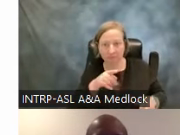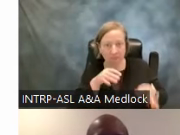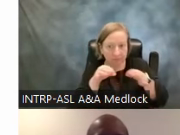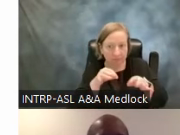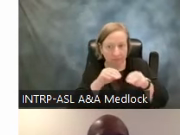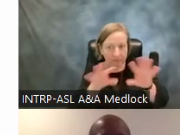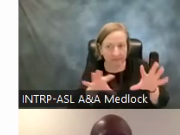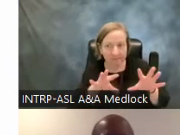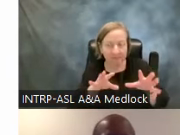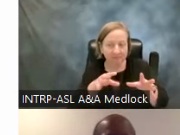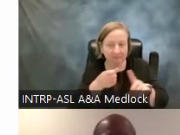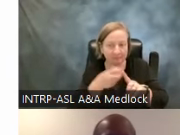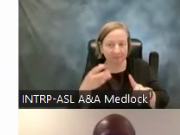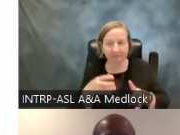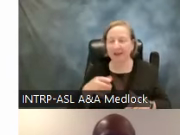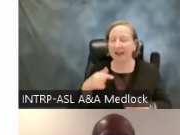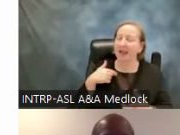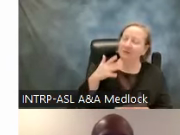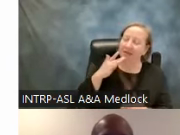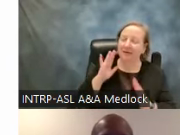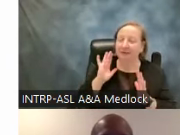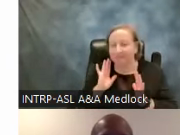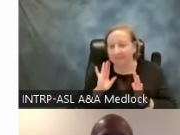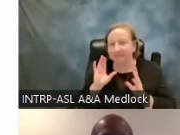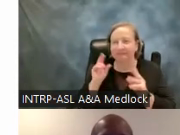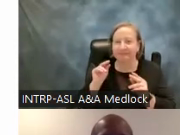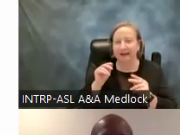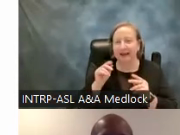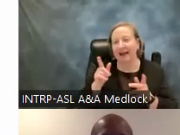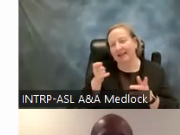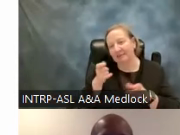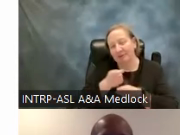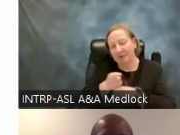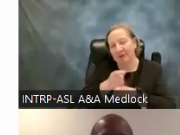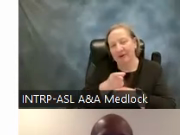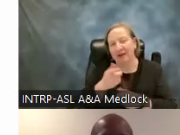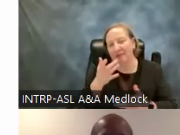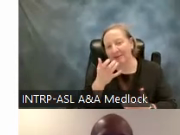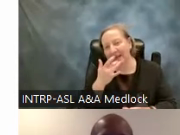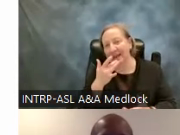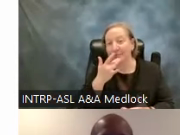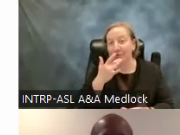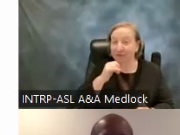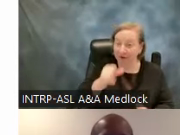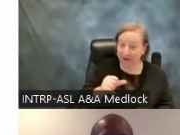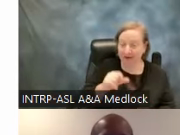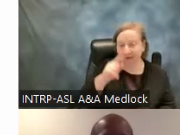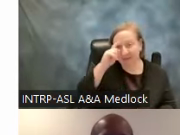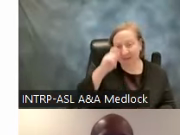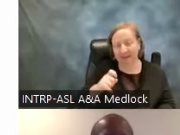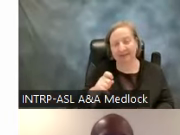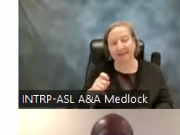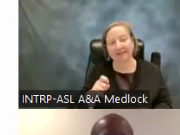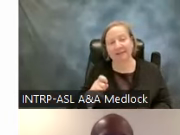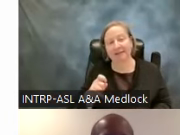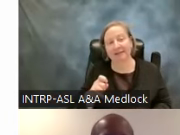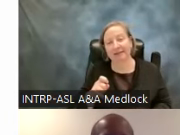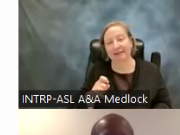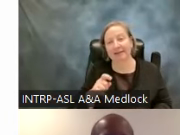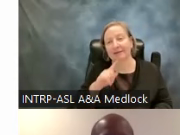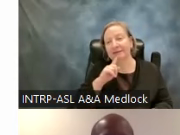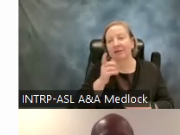Well, I'd rather not. No, I mean, I'm making a little joke. I was going to say I'd rather not, because the